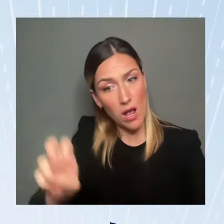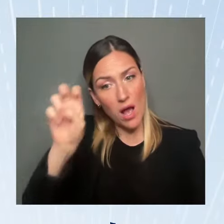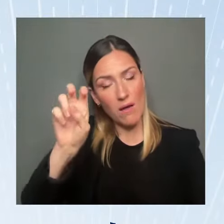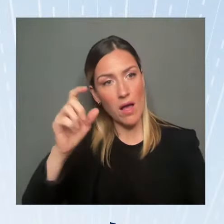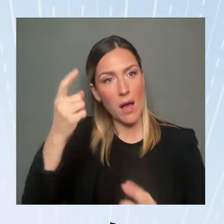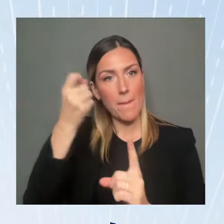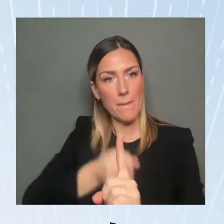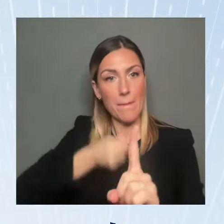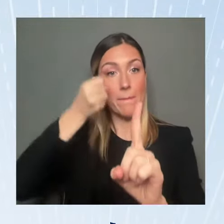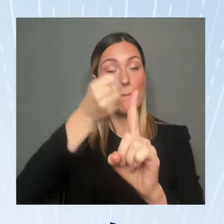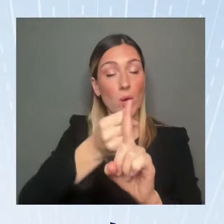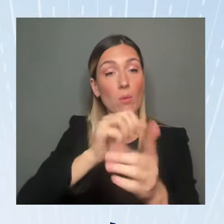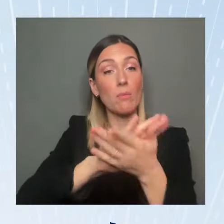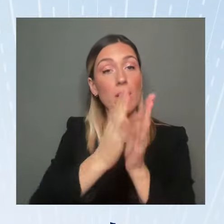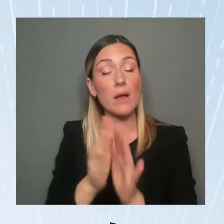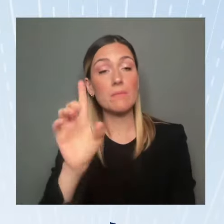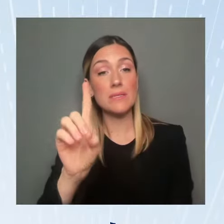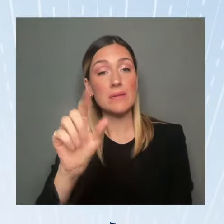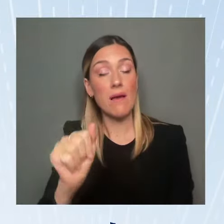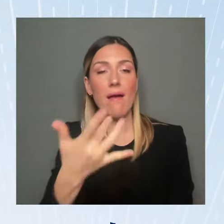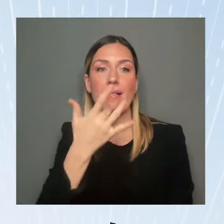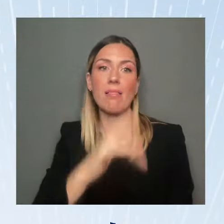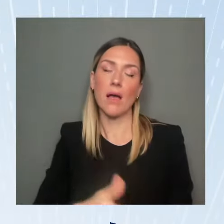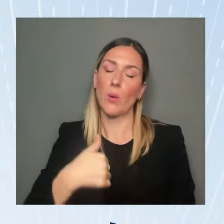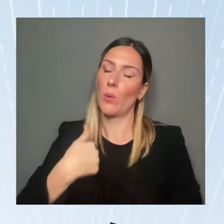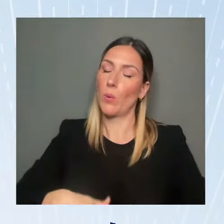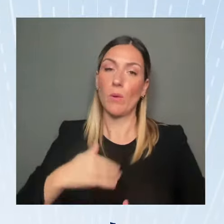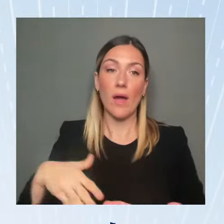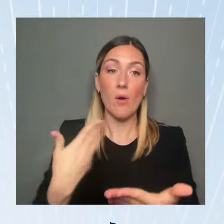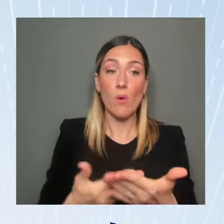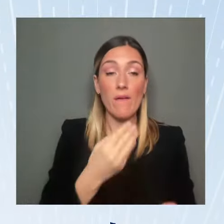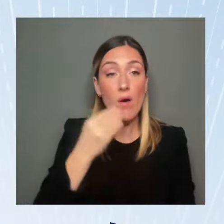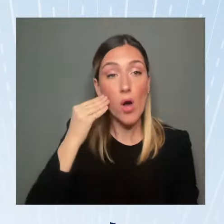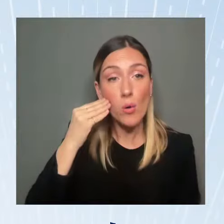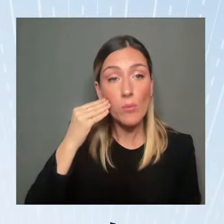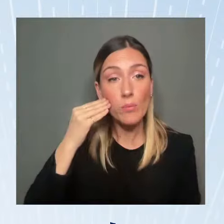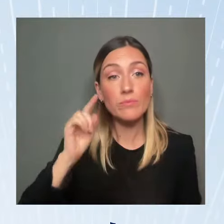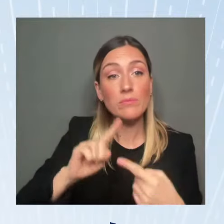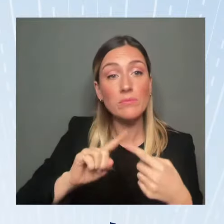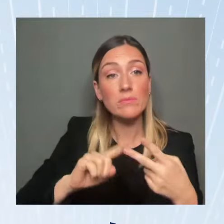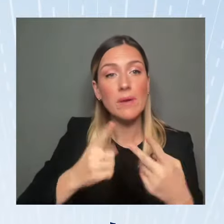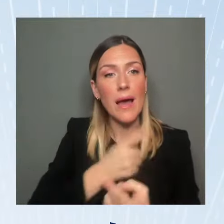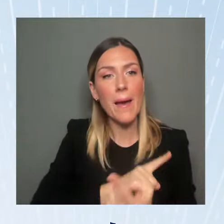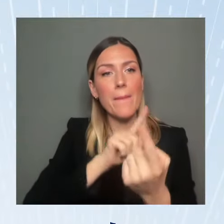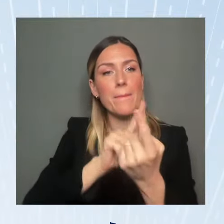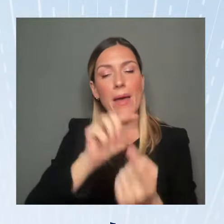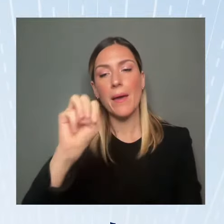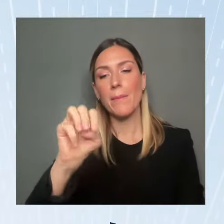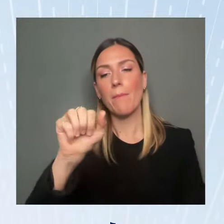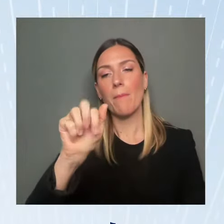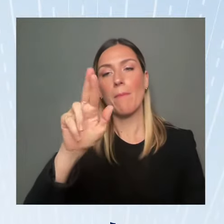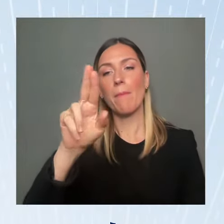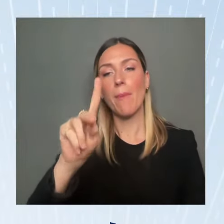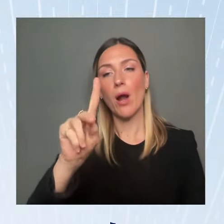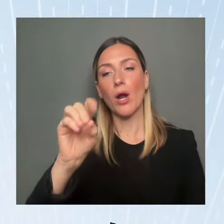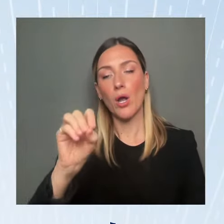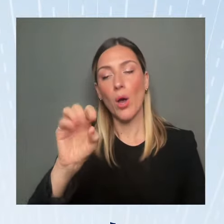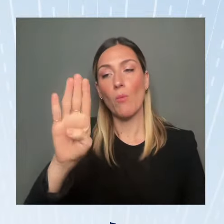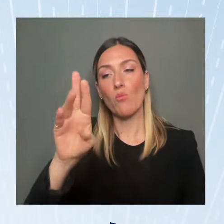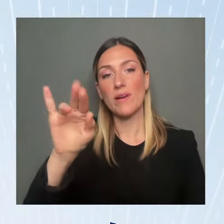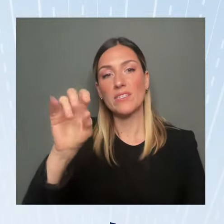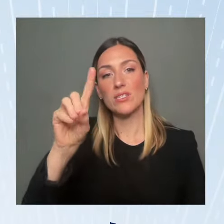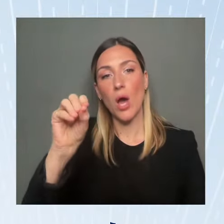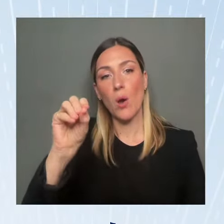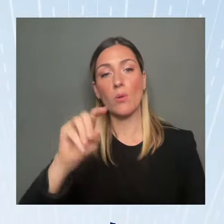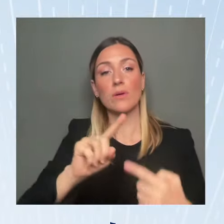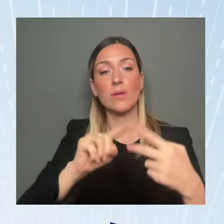very fortunate, number one, that I made it home, but number two, that I got to meet the great Marka Bristow and Judy Heumann, two amazing